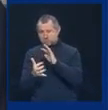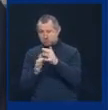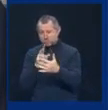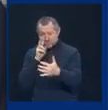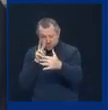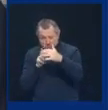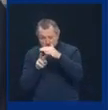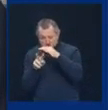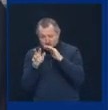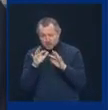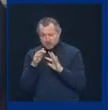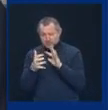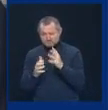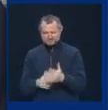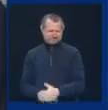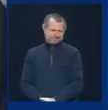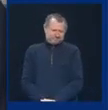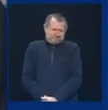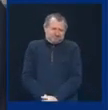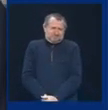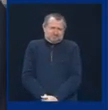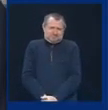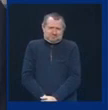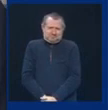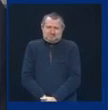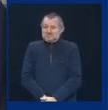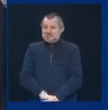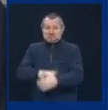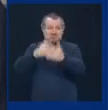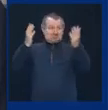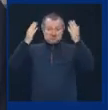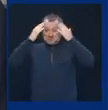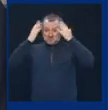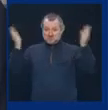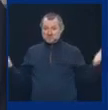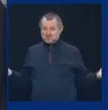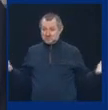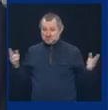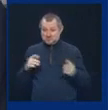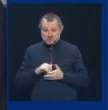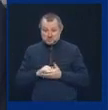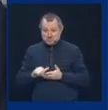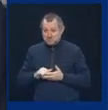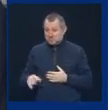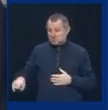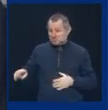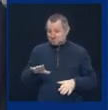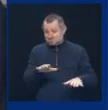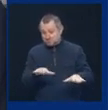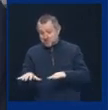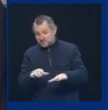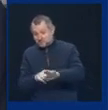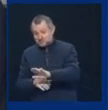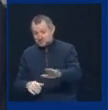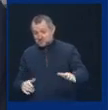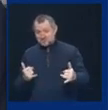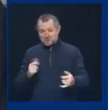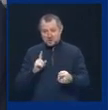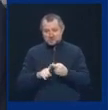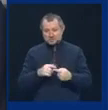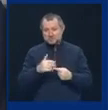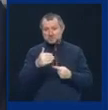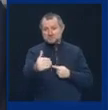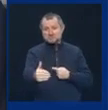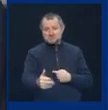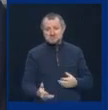Nobody knows what New Yorkers will do between now and Christmas and how they'll act